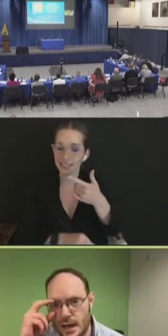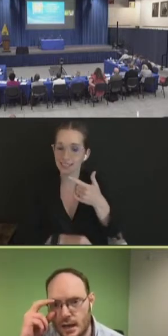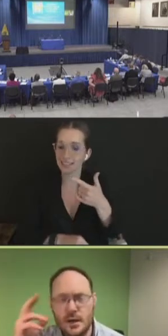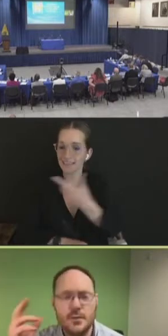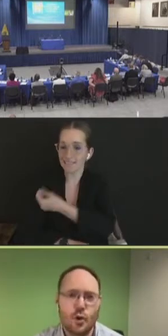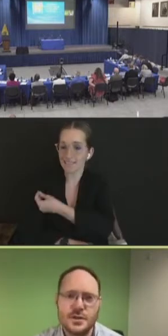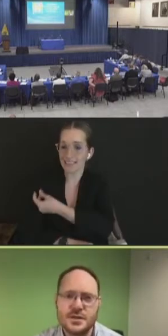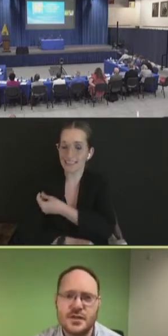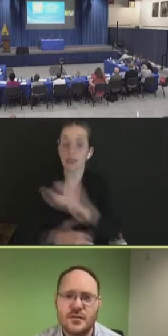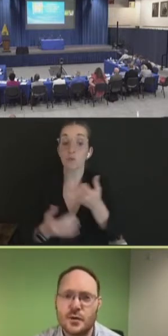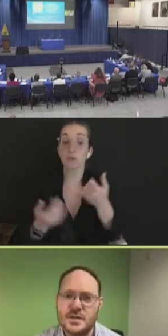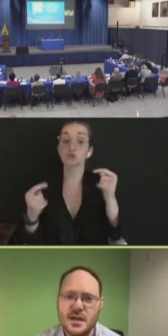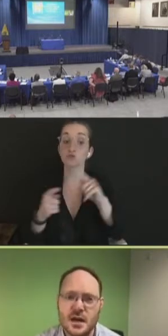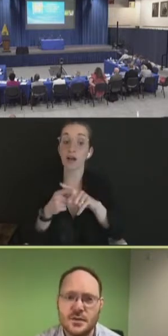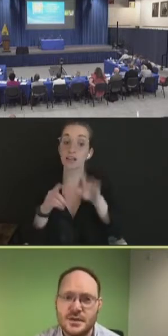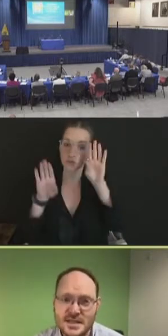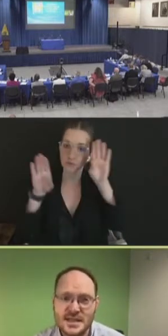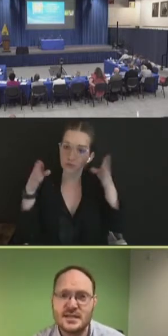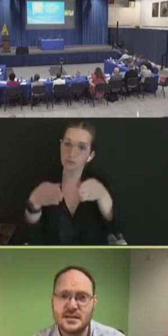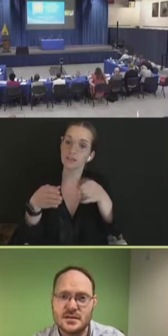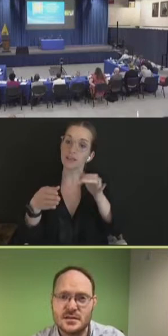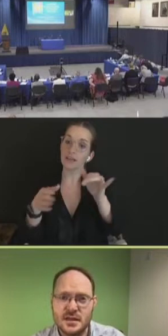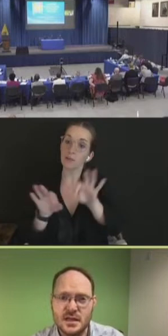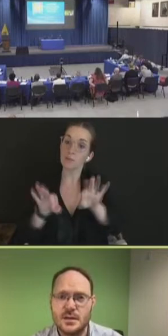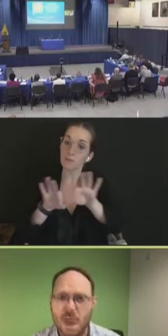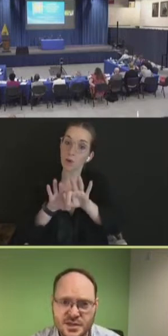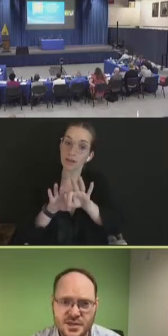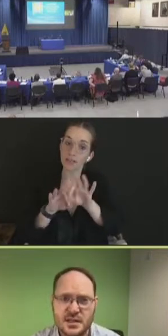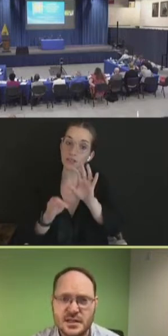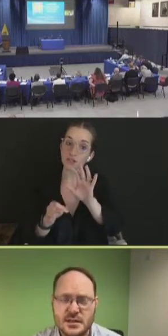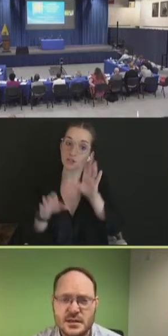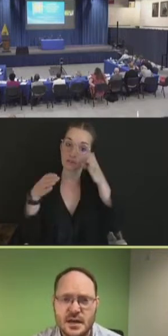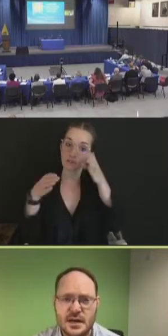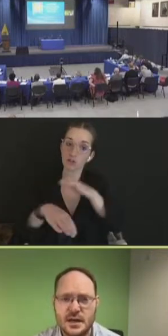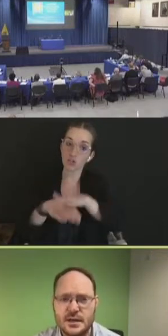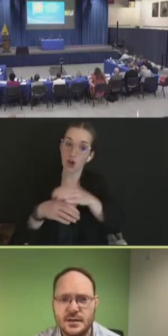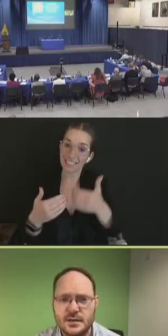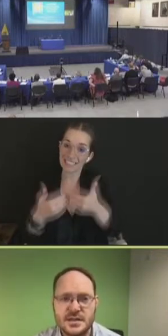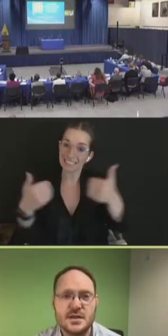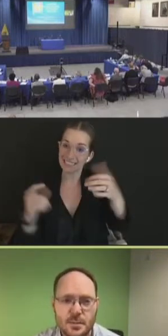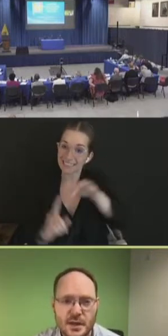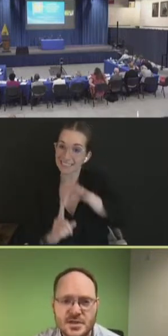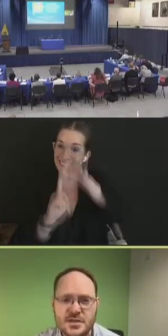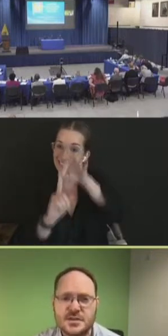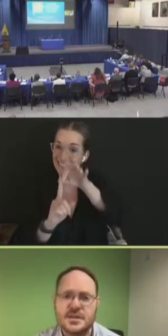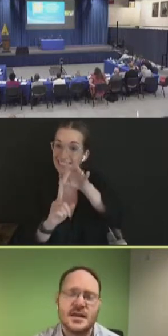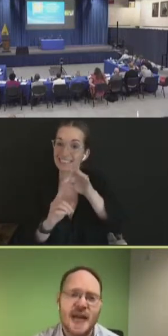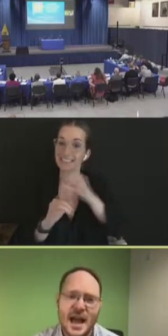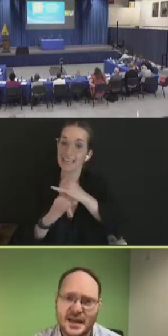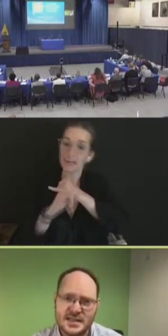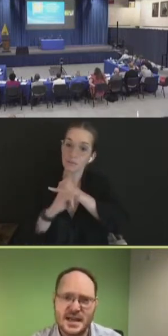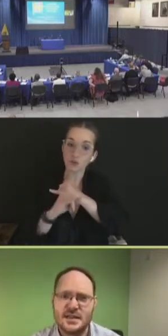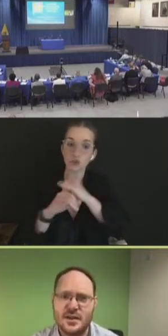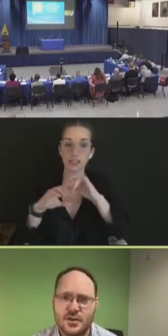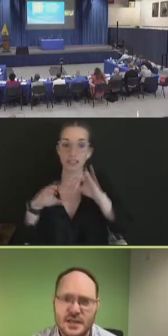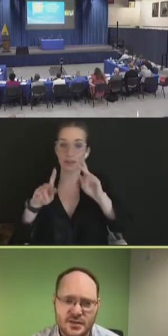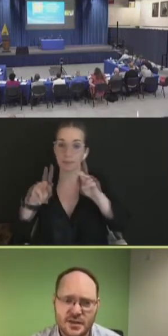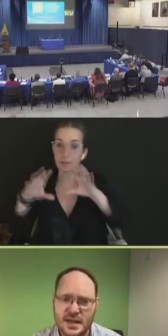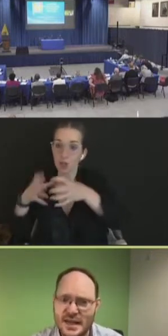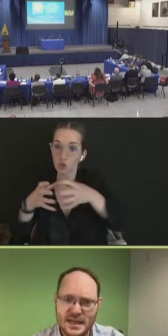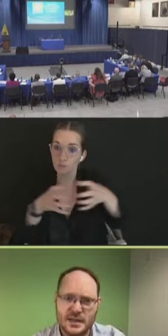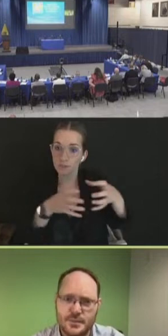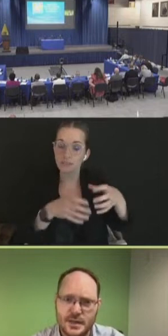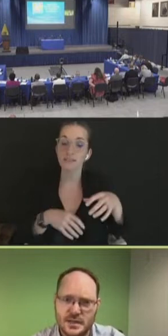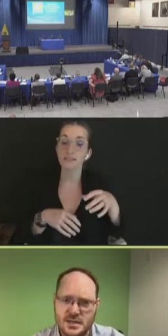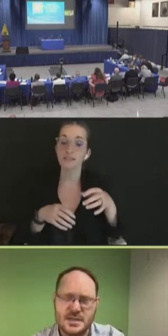the importance of focusing on distinct immunologically distinct populations, and then secondarily give